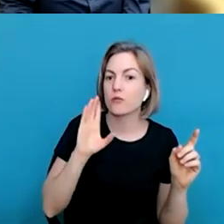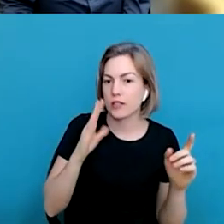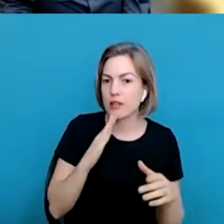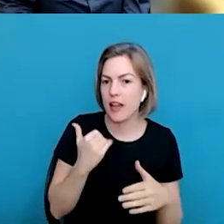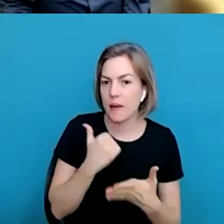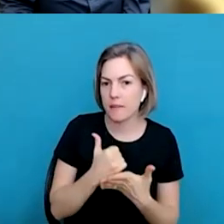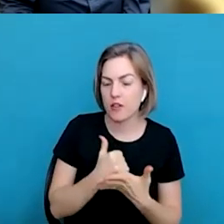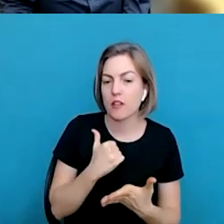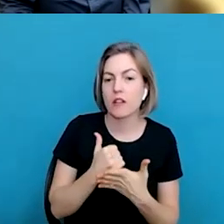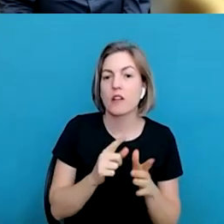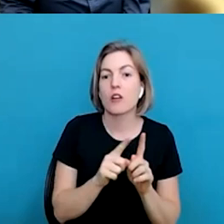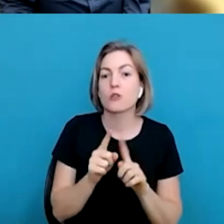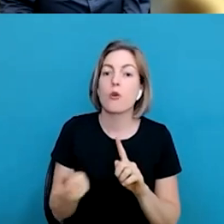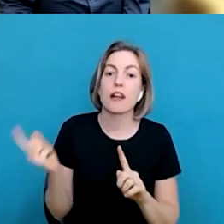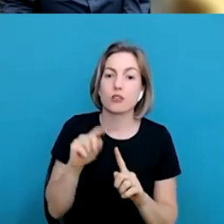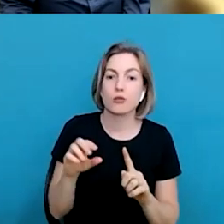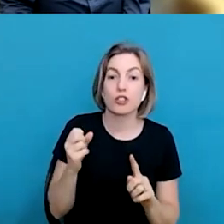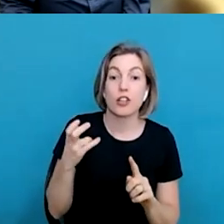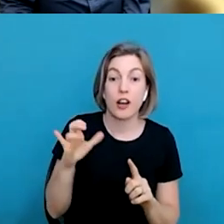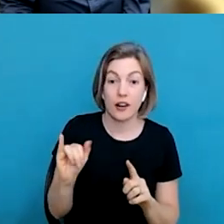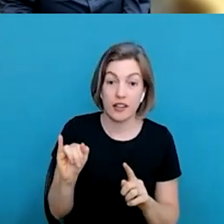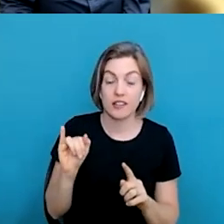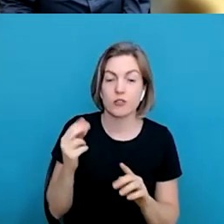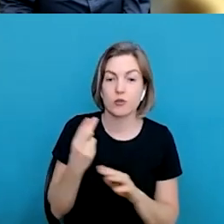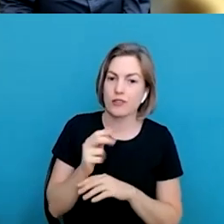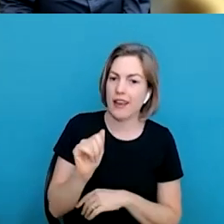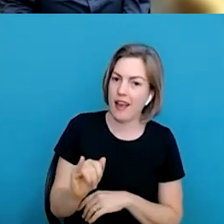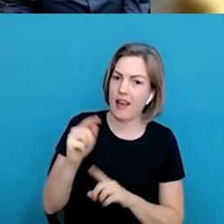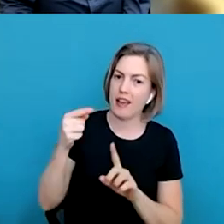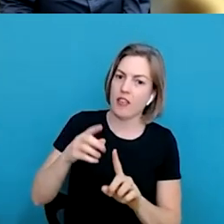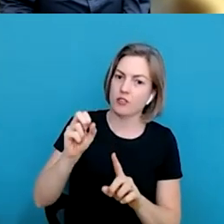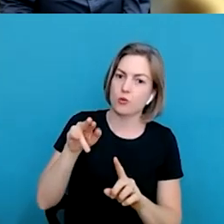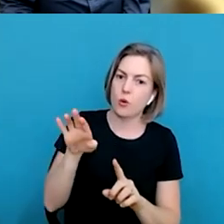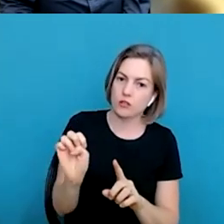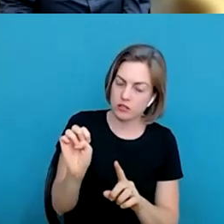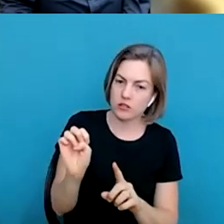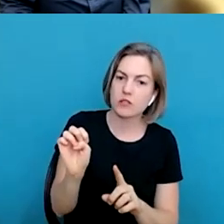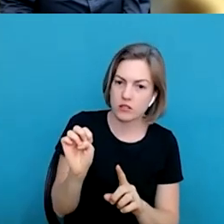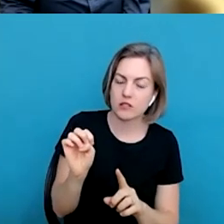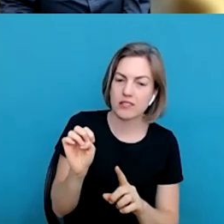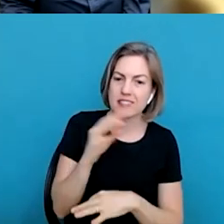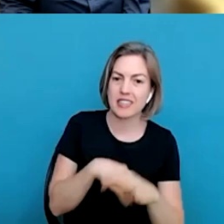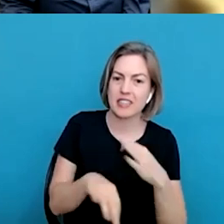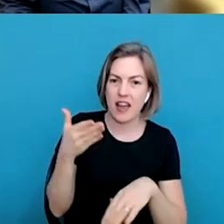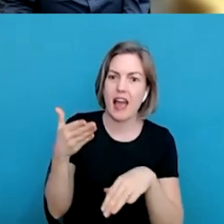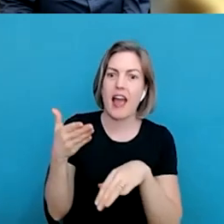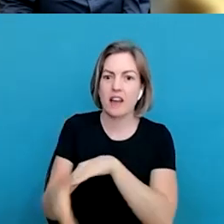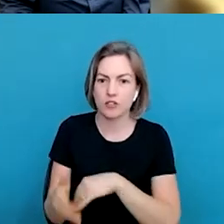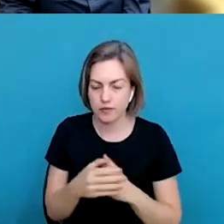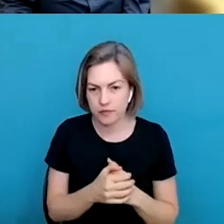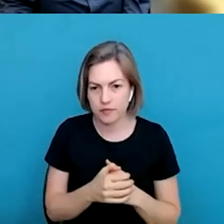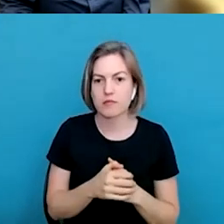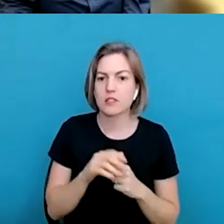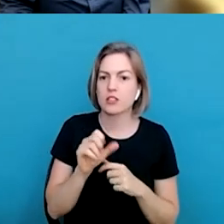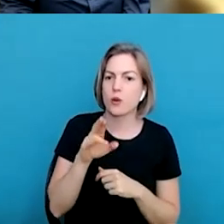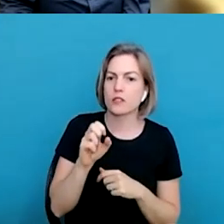it kind of goes back to Shari's, use AI at the source instead of after the fact. Only the source of